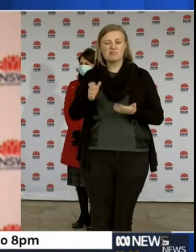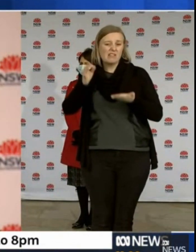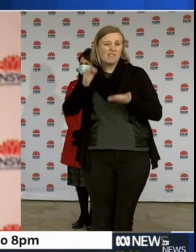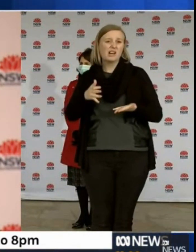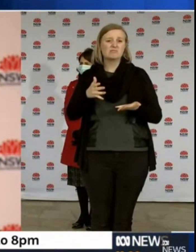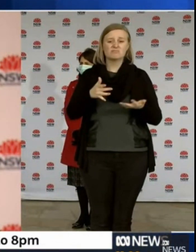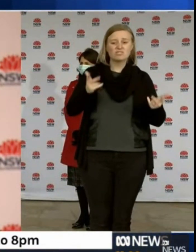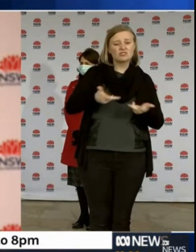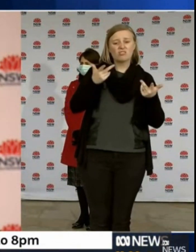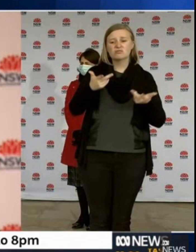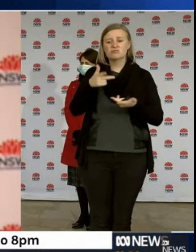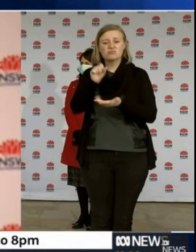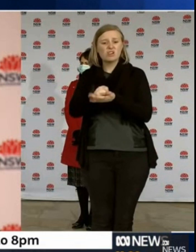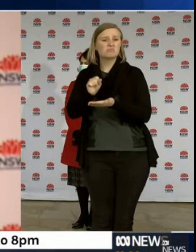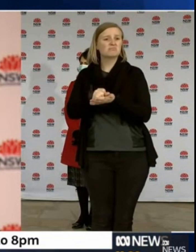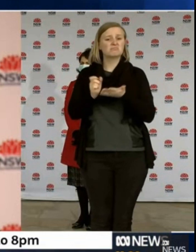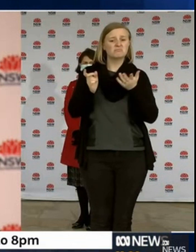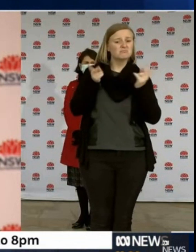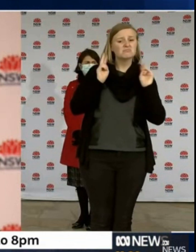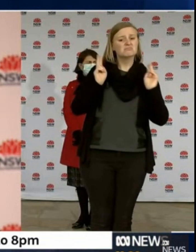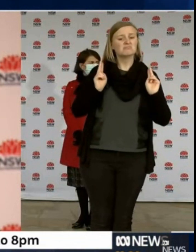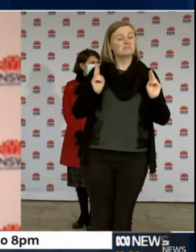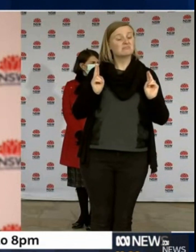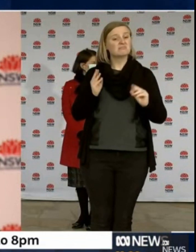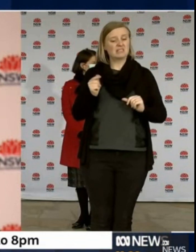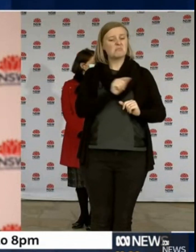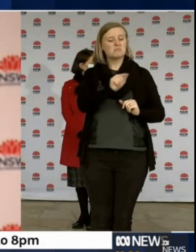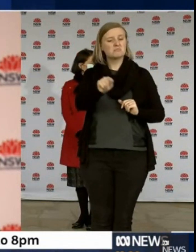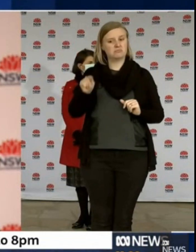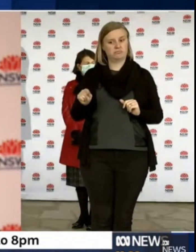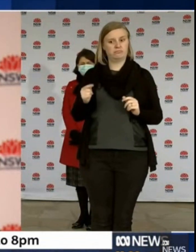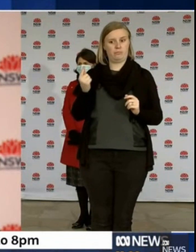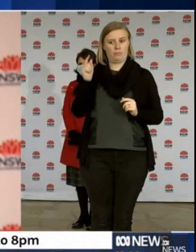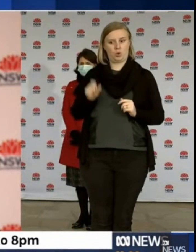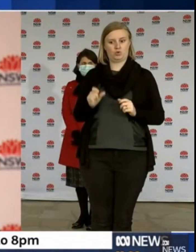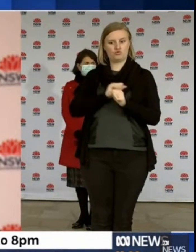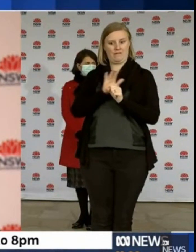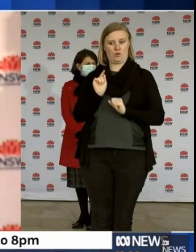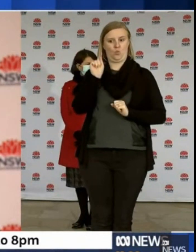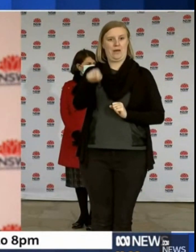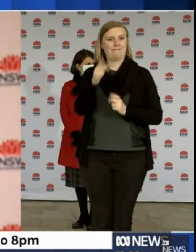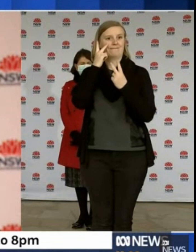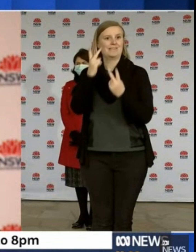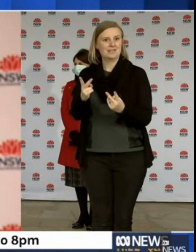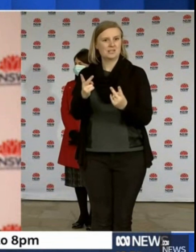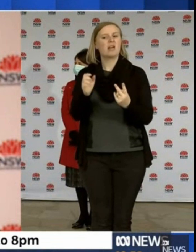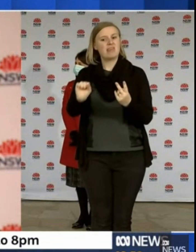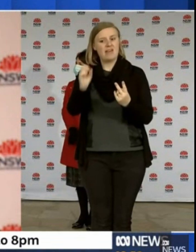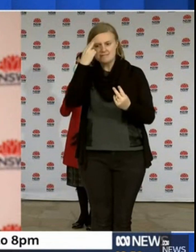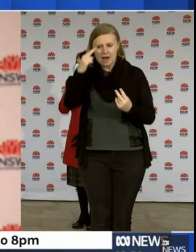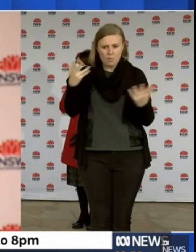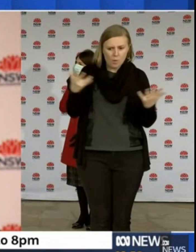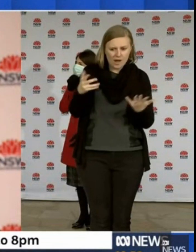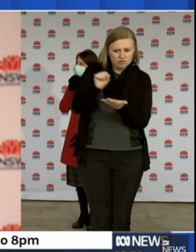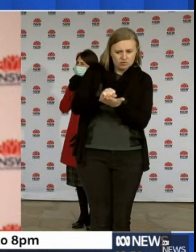for transparency, are very low risk venues, but for transparency we put them on the website. What we are more concerned about